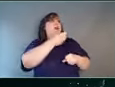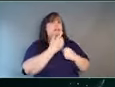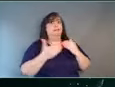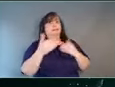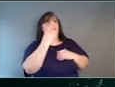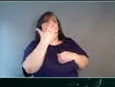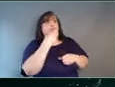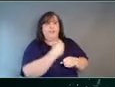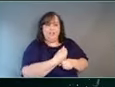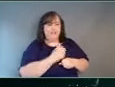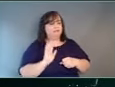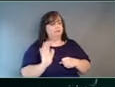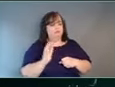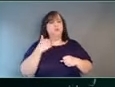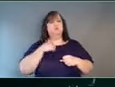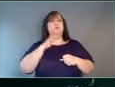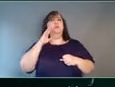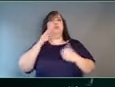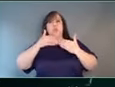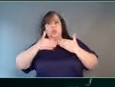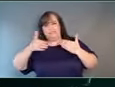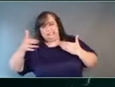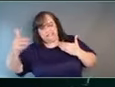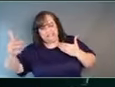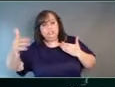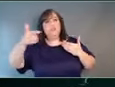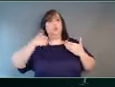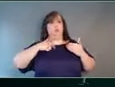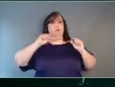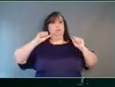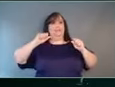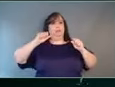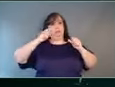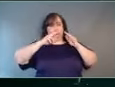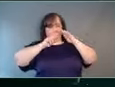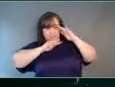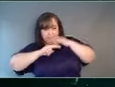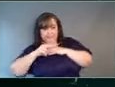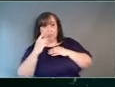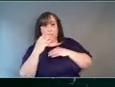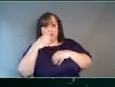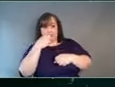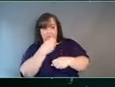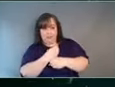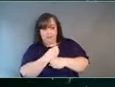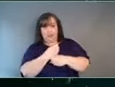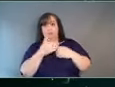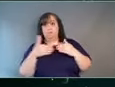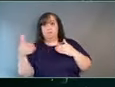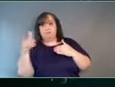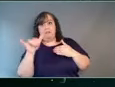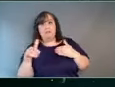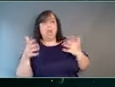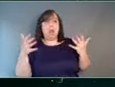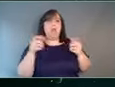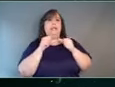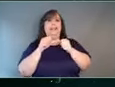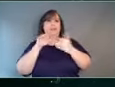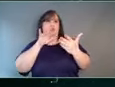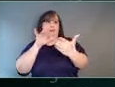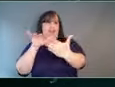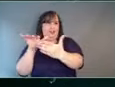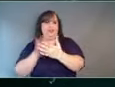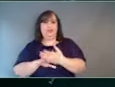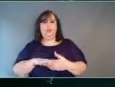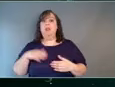it 100 years into the future and we'll continue to monitor it. There's some really good questions coming from YouTube. We